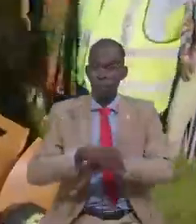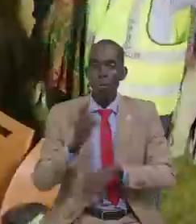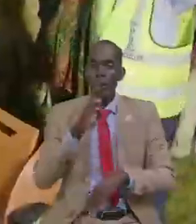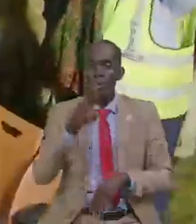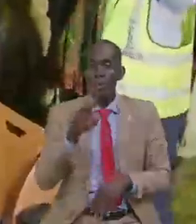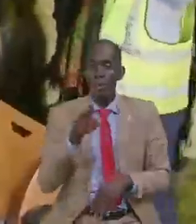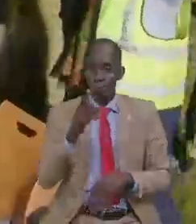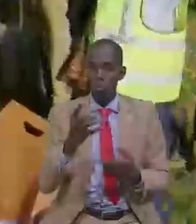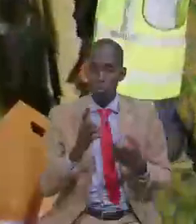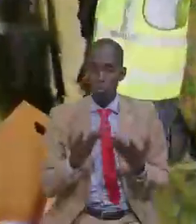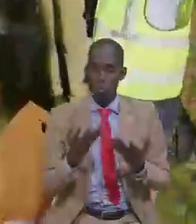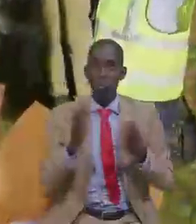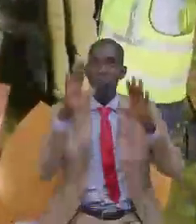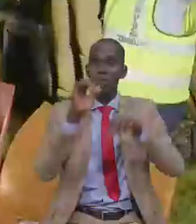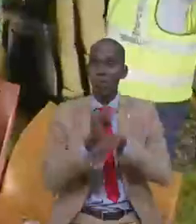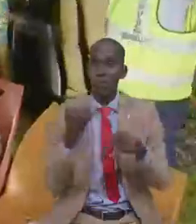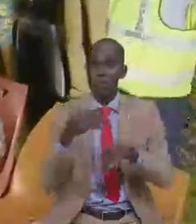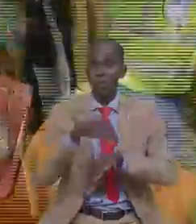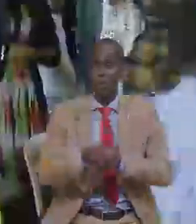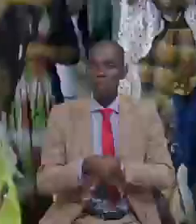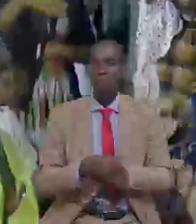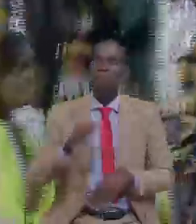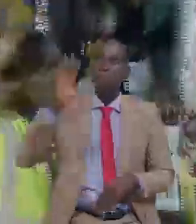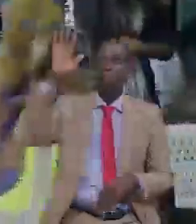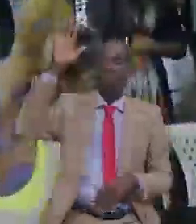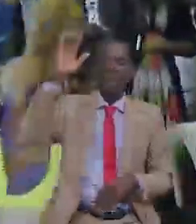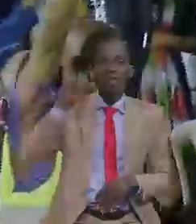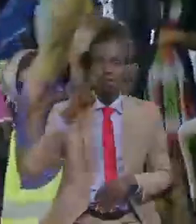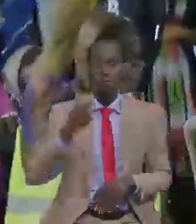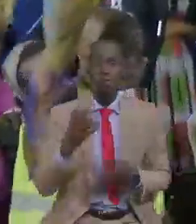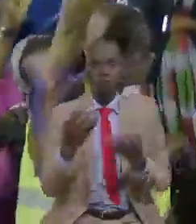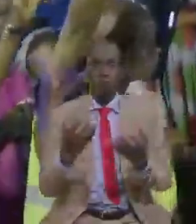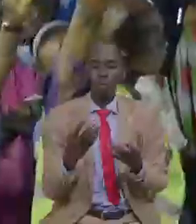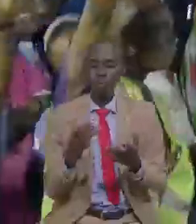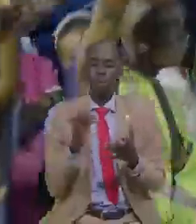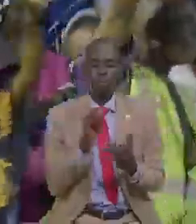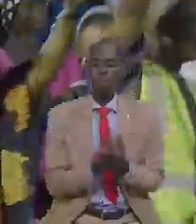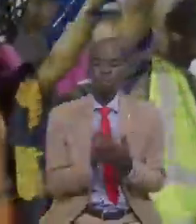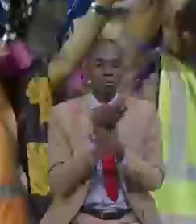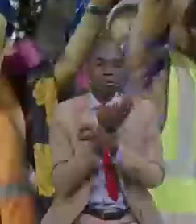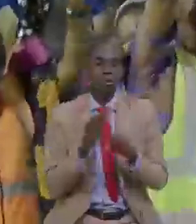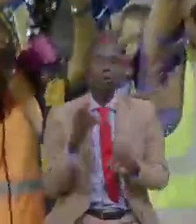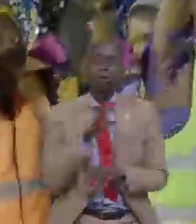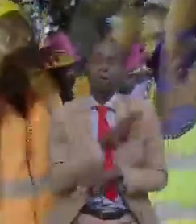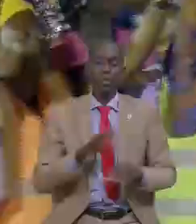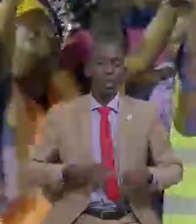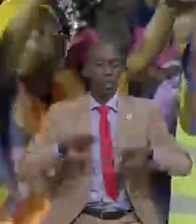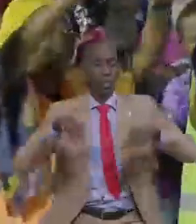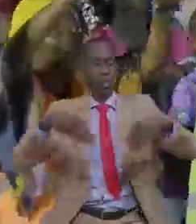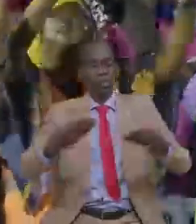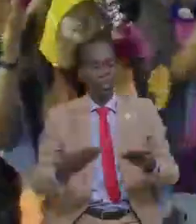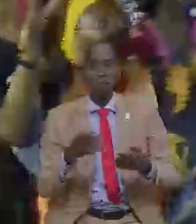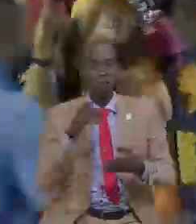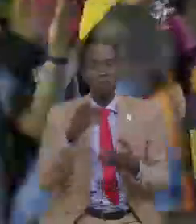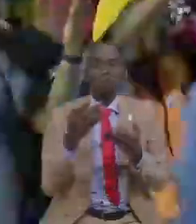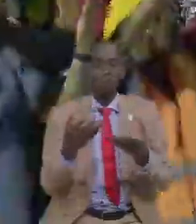the freedom that Christ gives. A candidate for the freedom from sickness, from